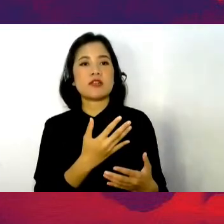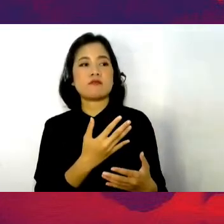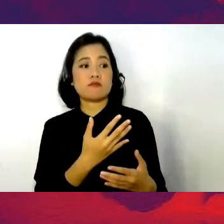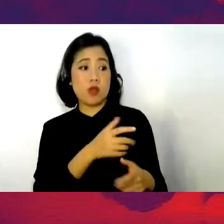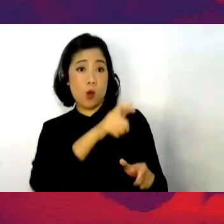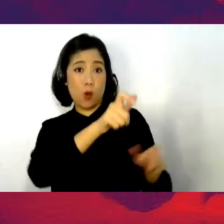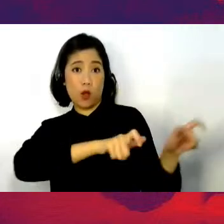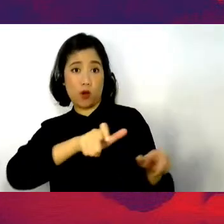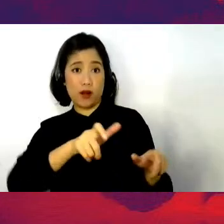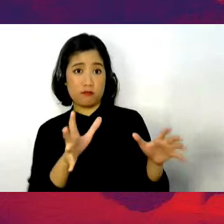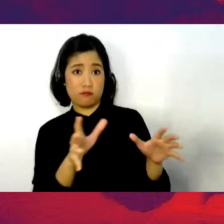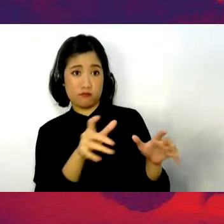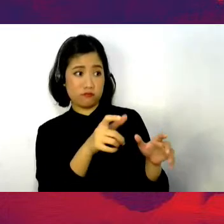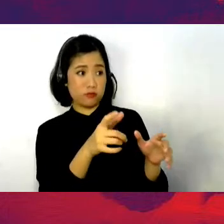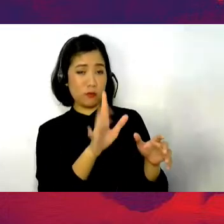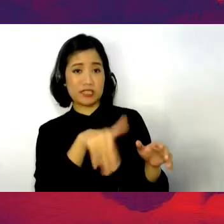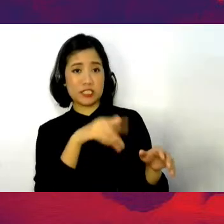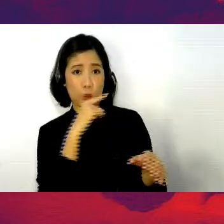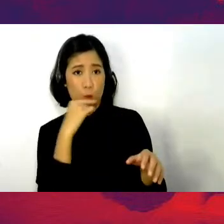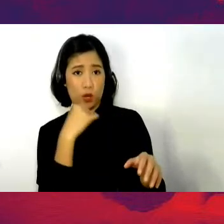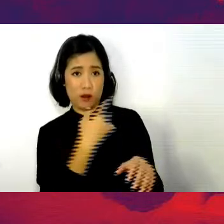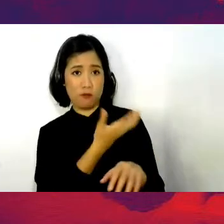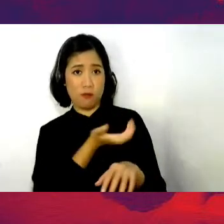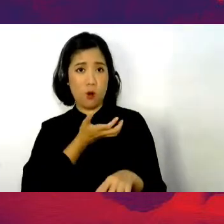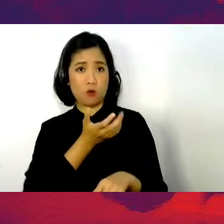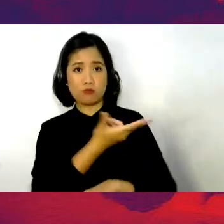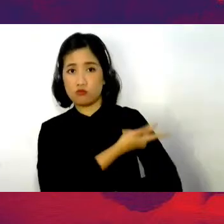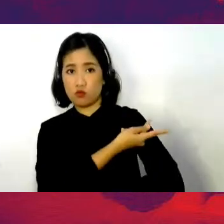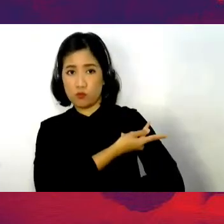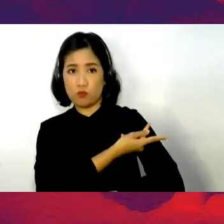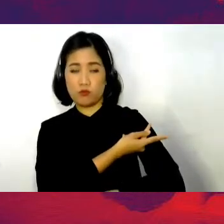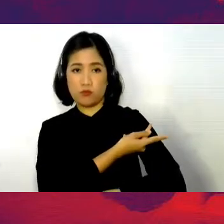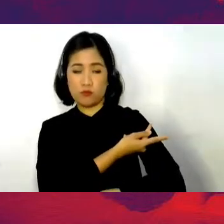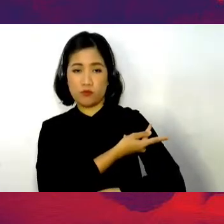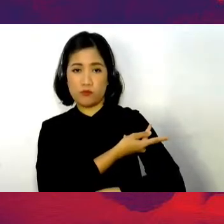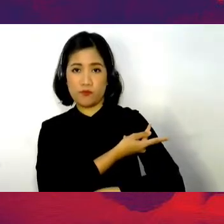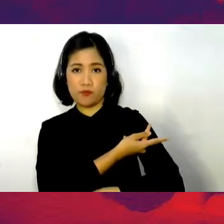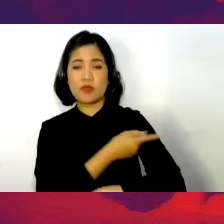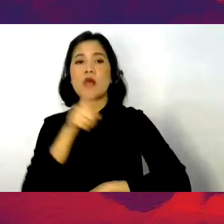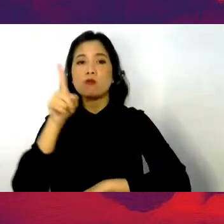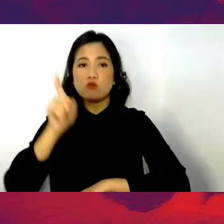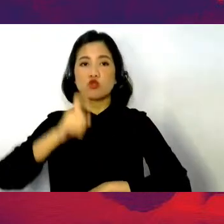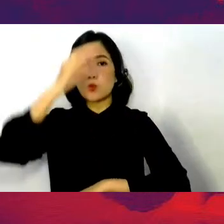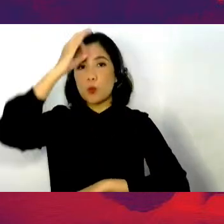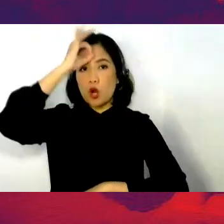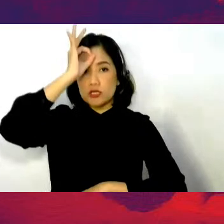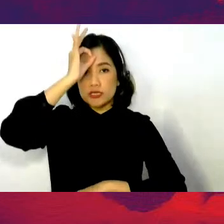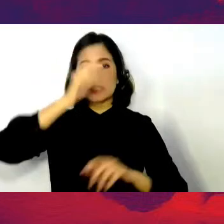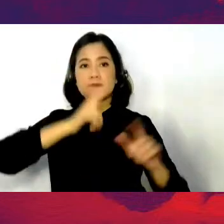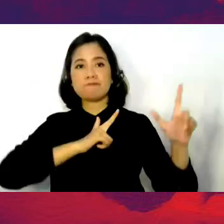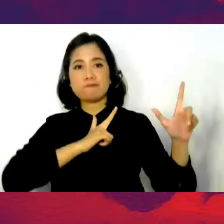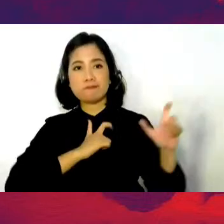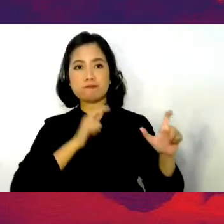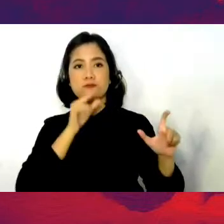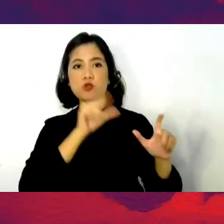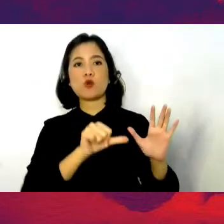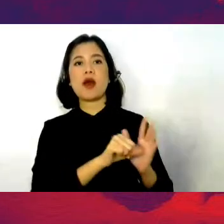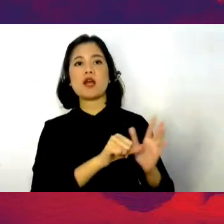jabs. So we employ our military and policemen to do the jobs. So that's how our health system